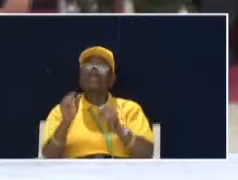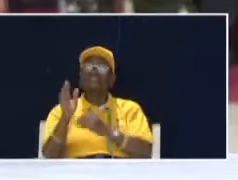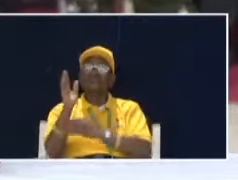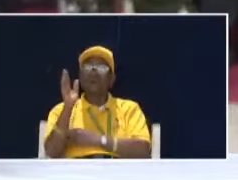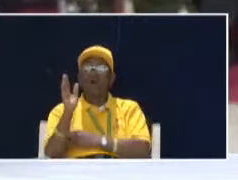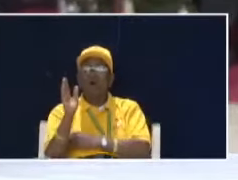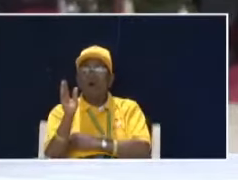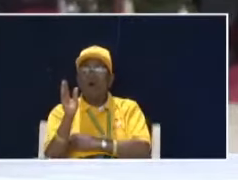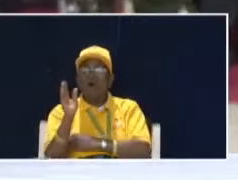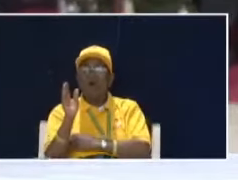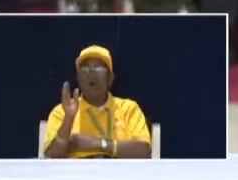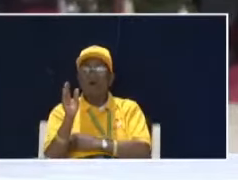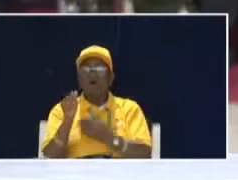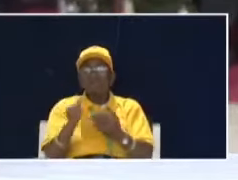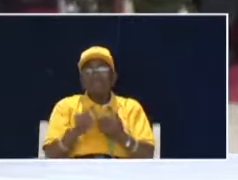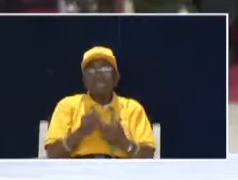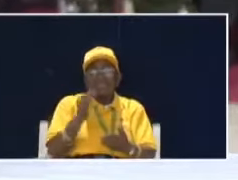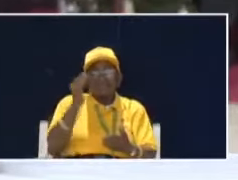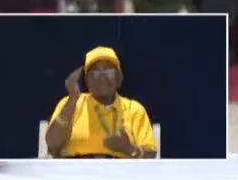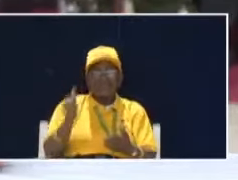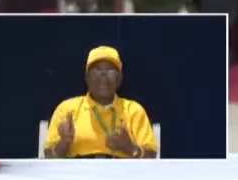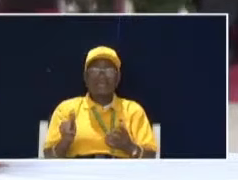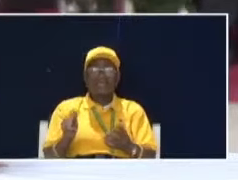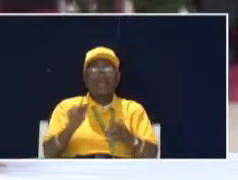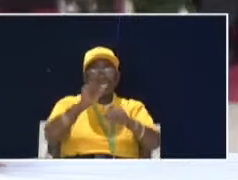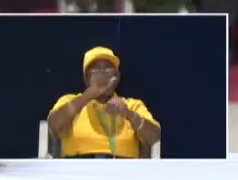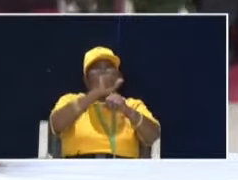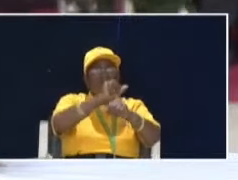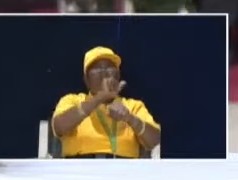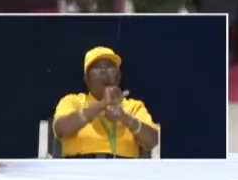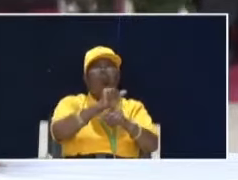worked in our lives.